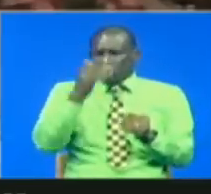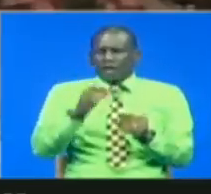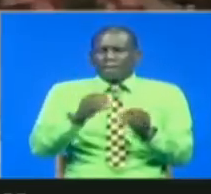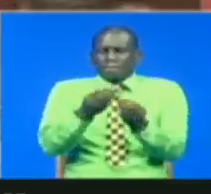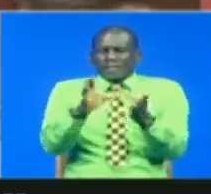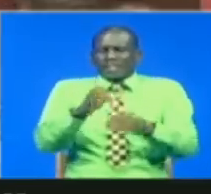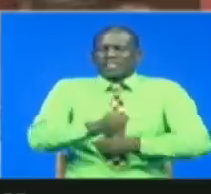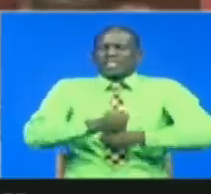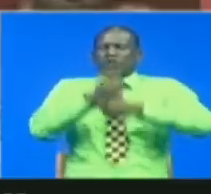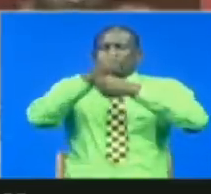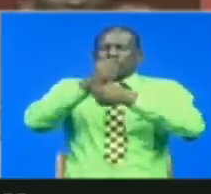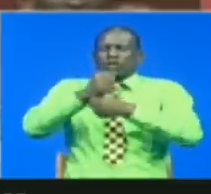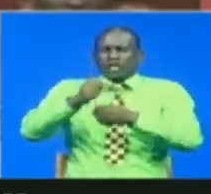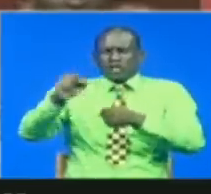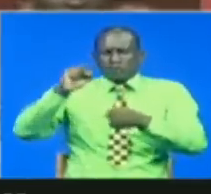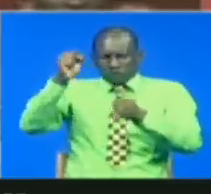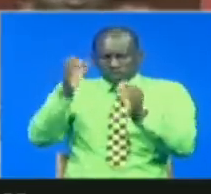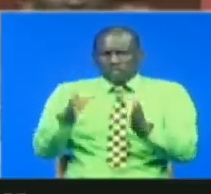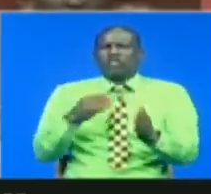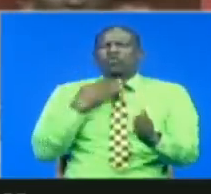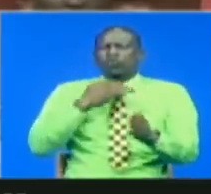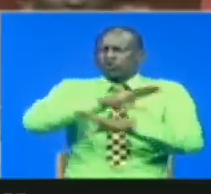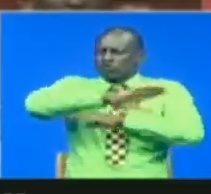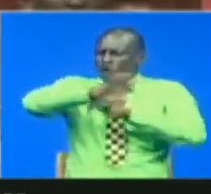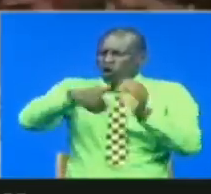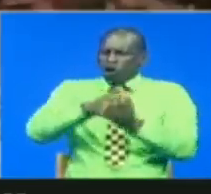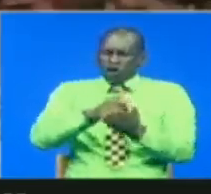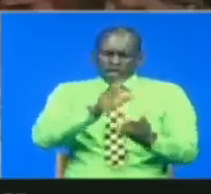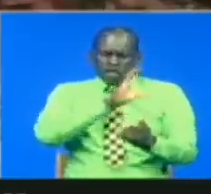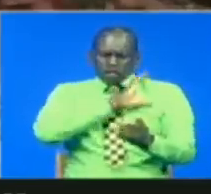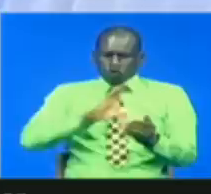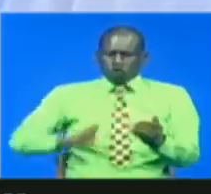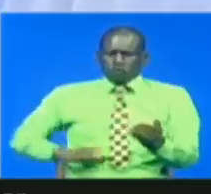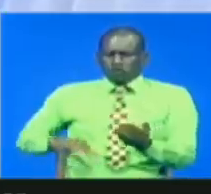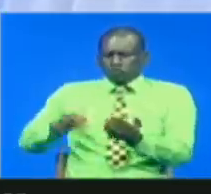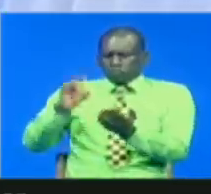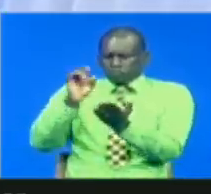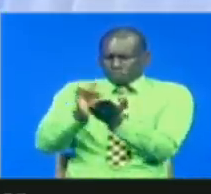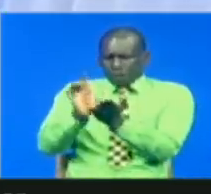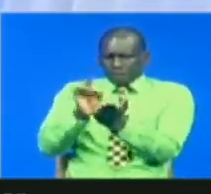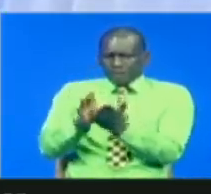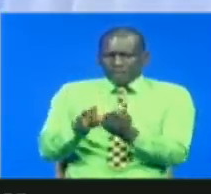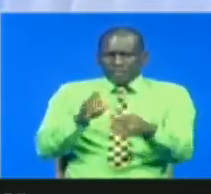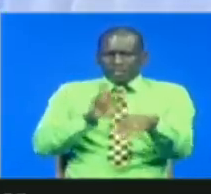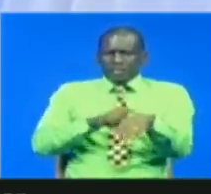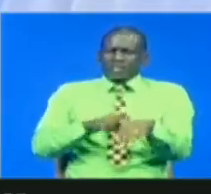stakeholders in the political scene want the entire commission relieved of their duties. So when I see